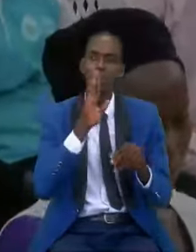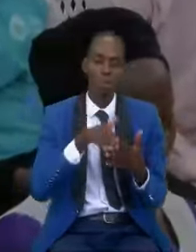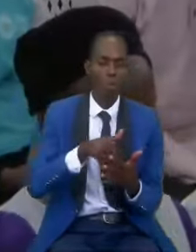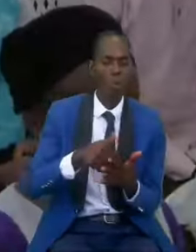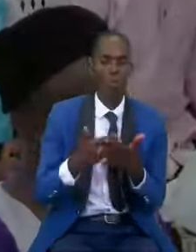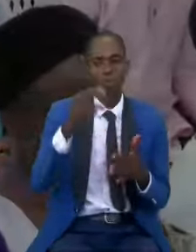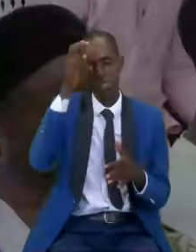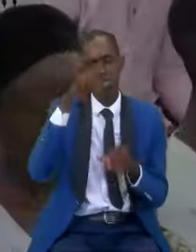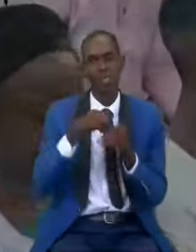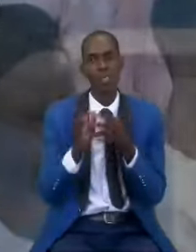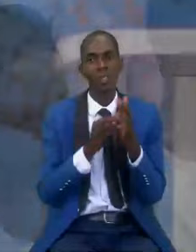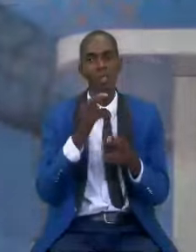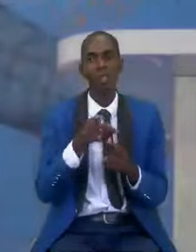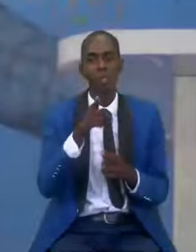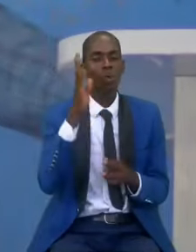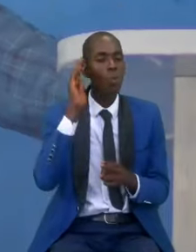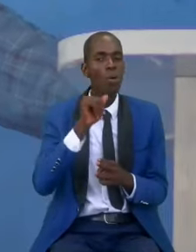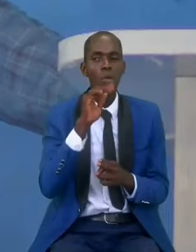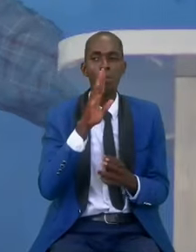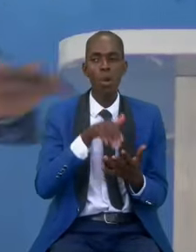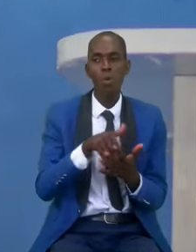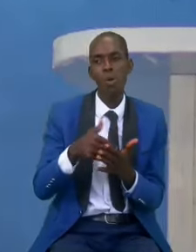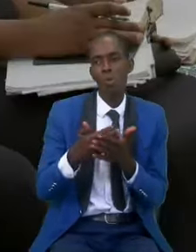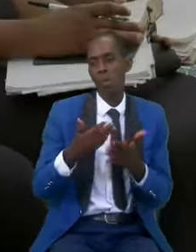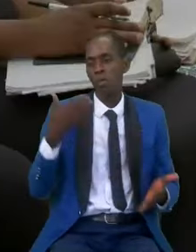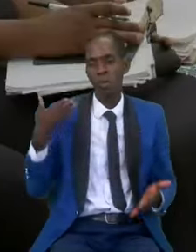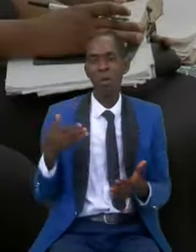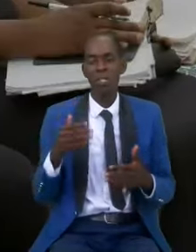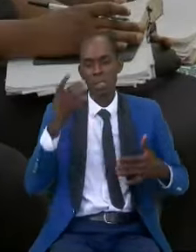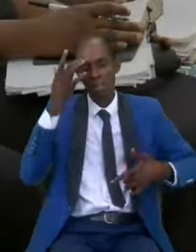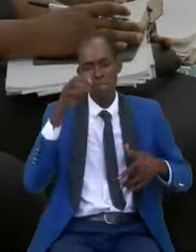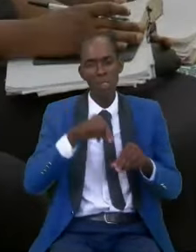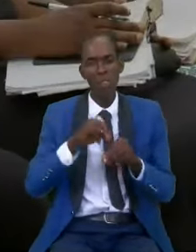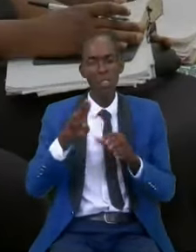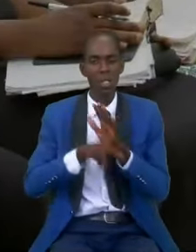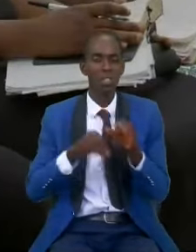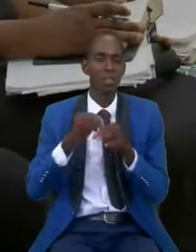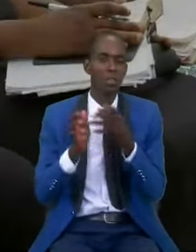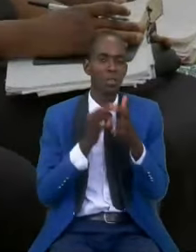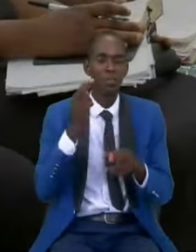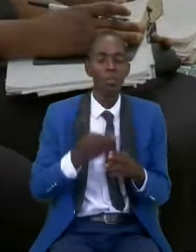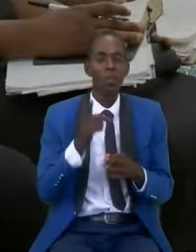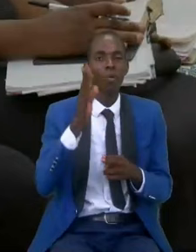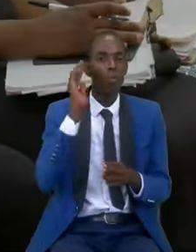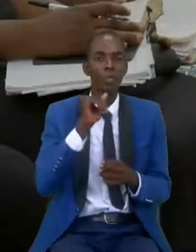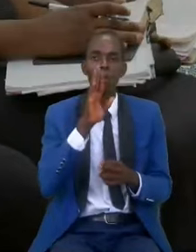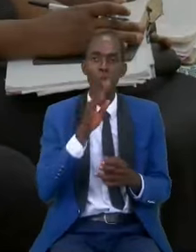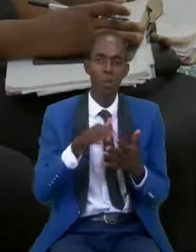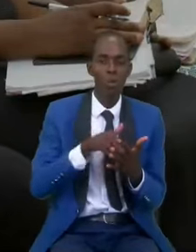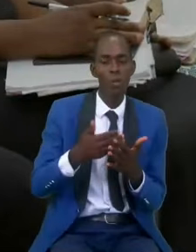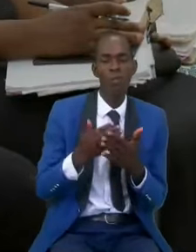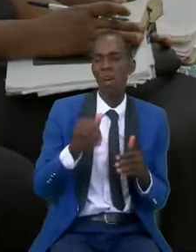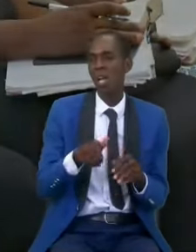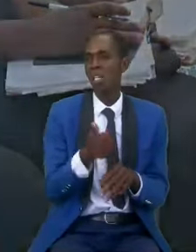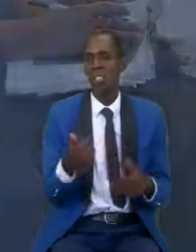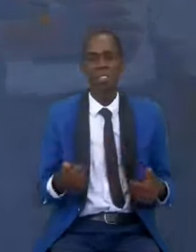any challenge in your life in Jesus' name. Behold, I give unto